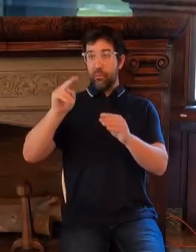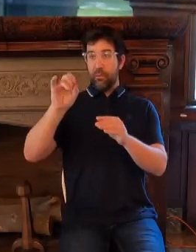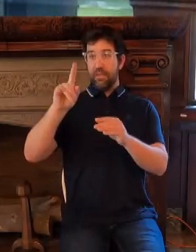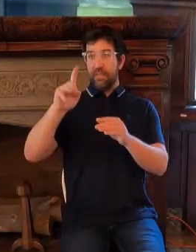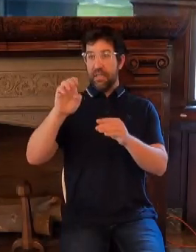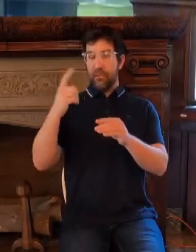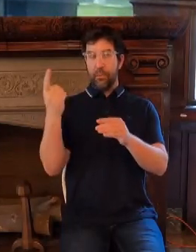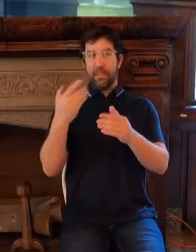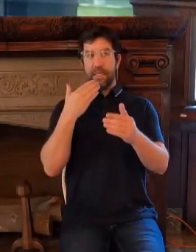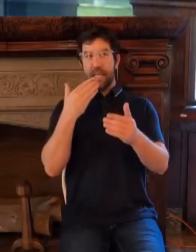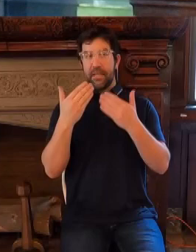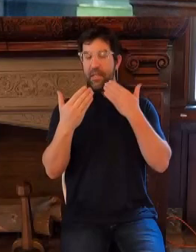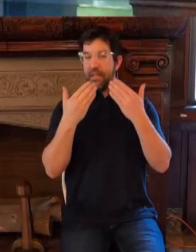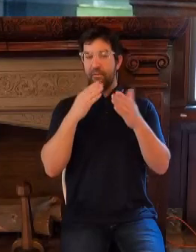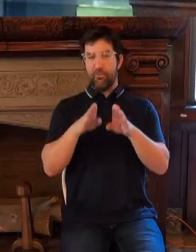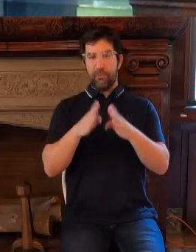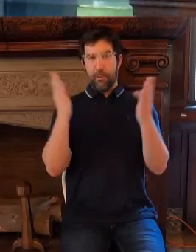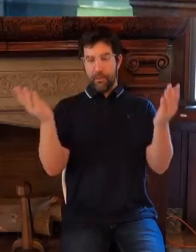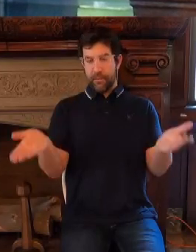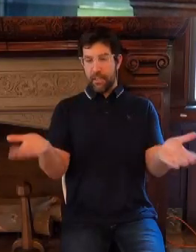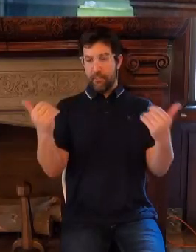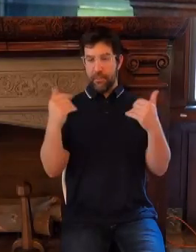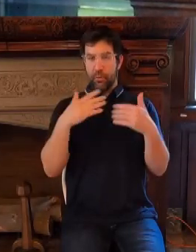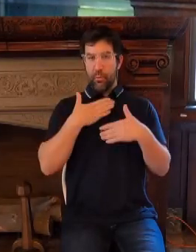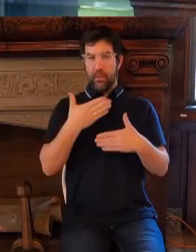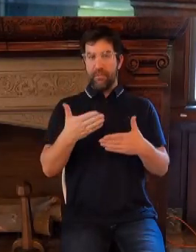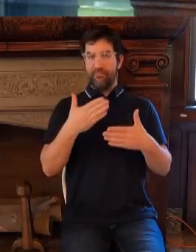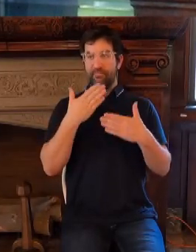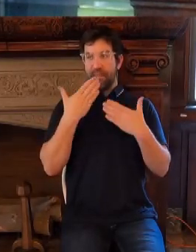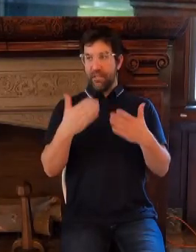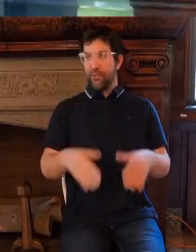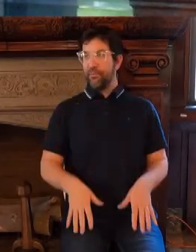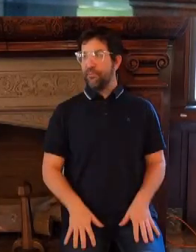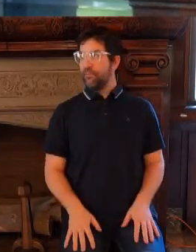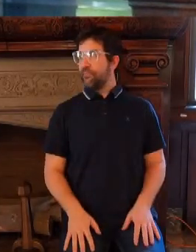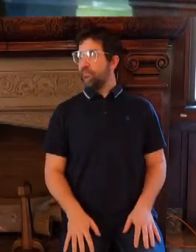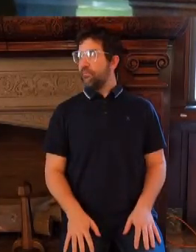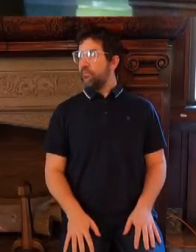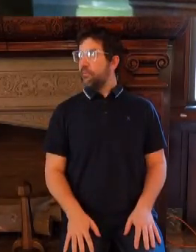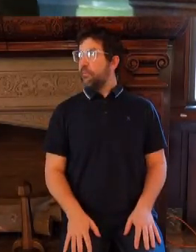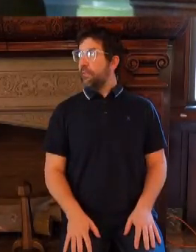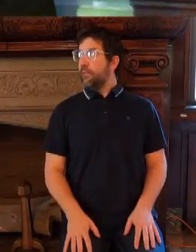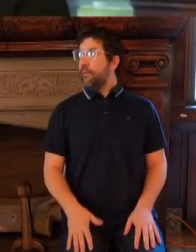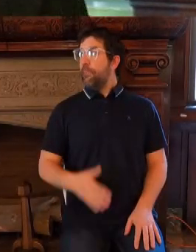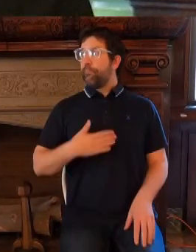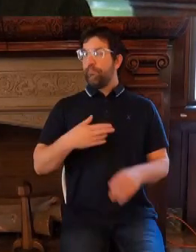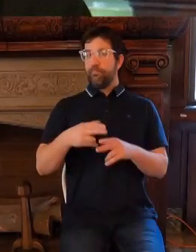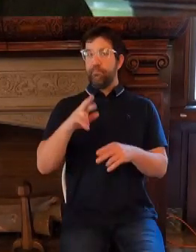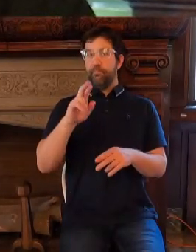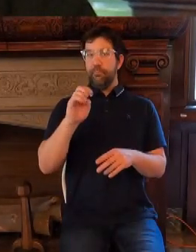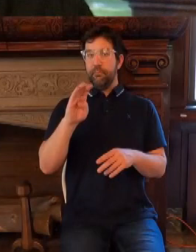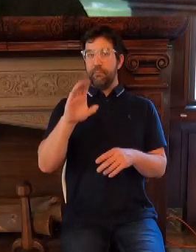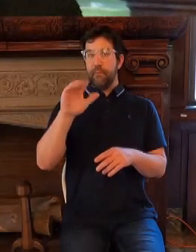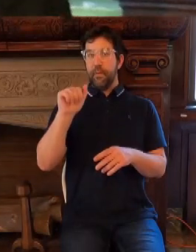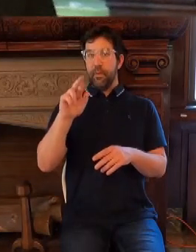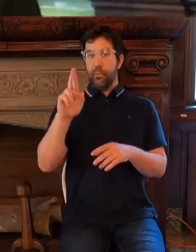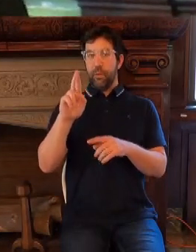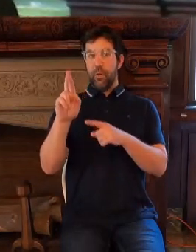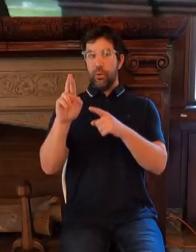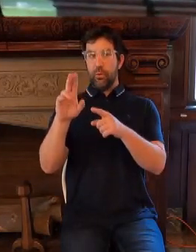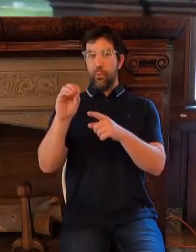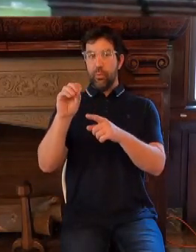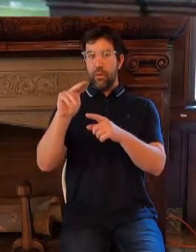always thankful to you all for opening your doors and providing this space. So my name is Rebecca Rinaldo. I manage